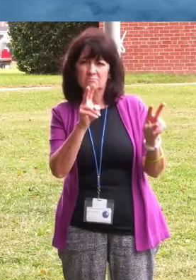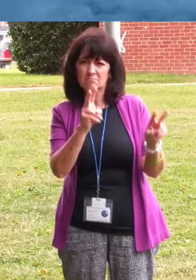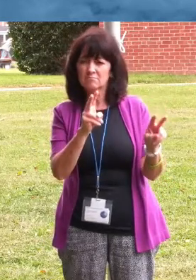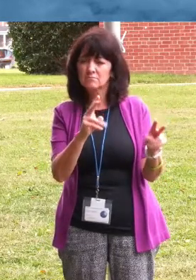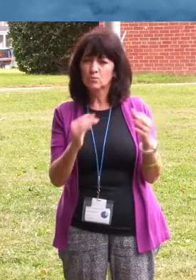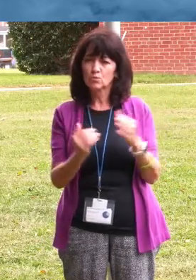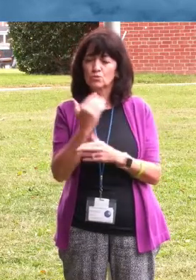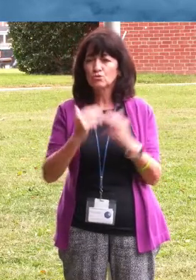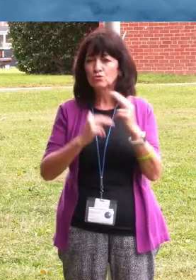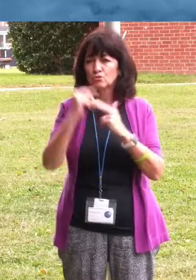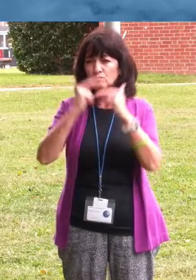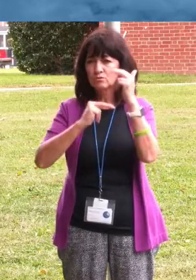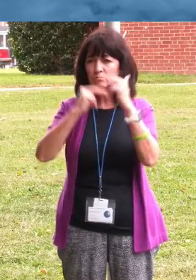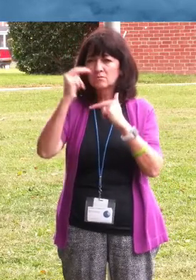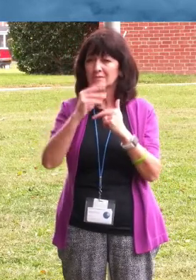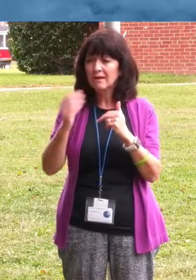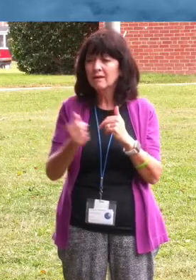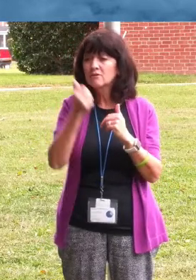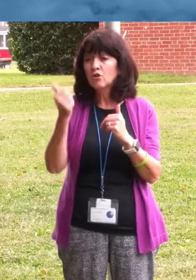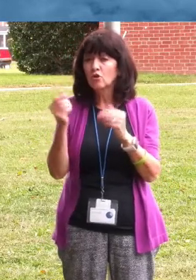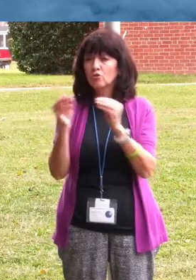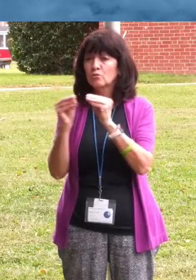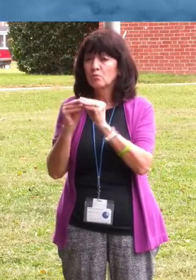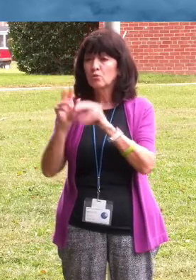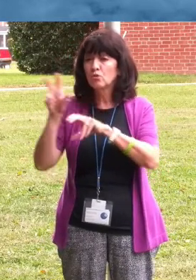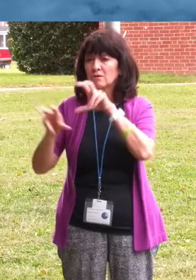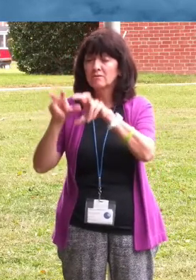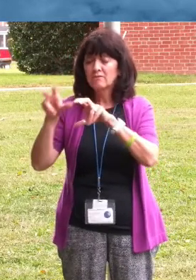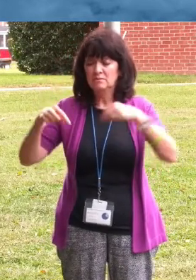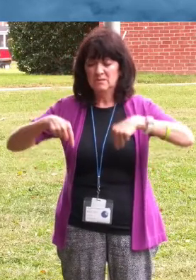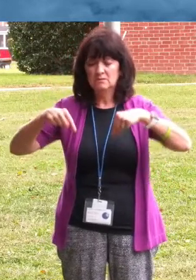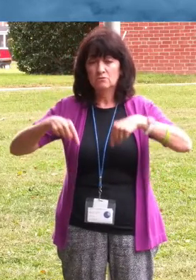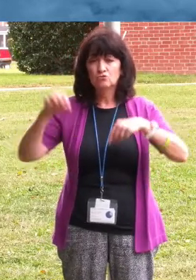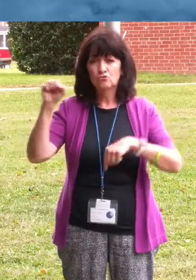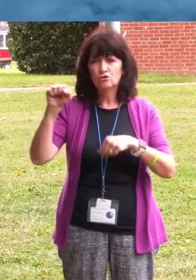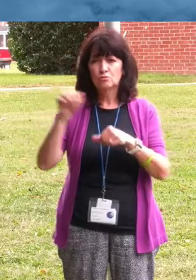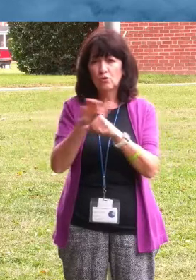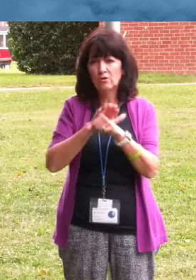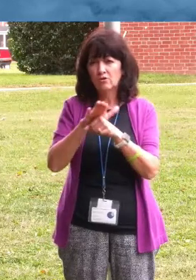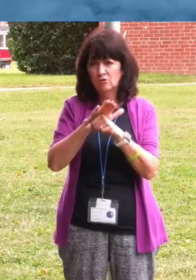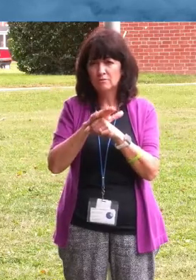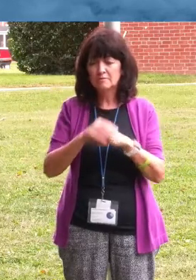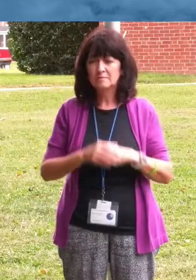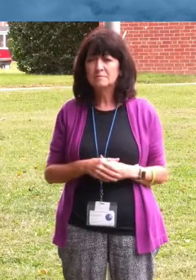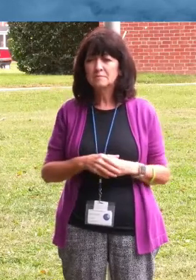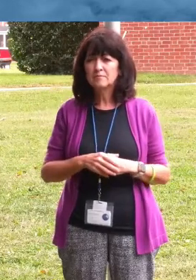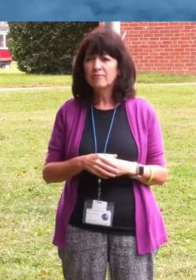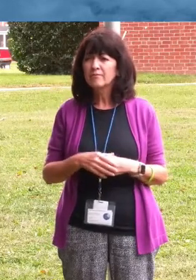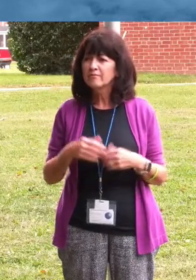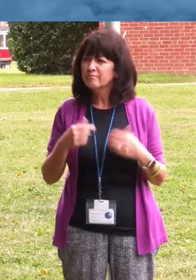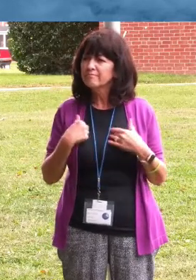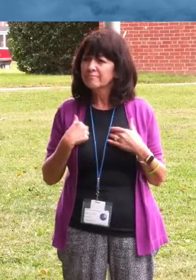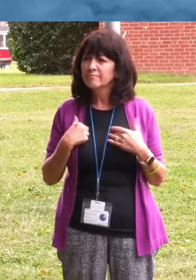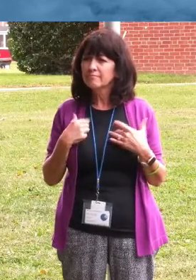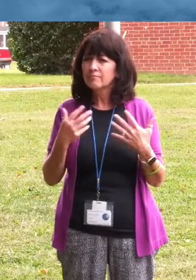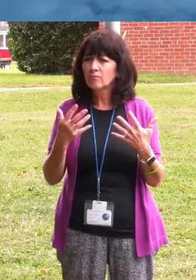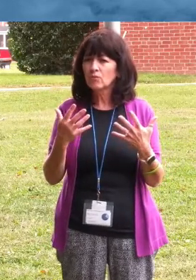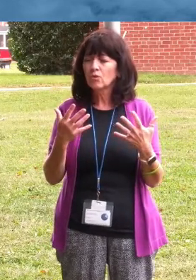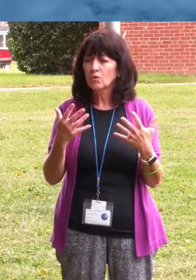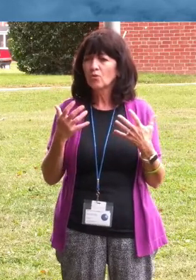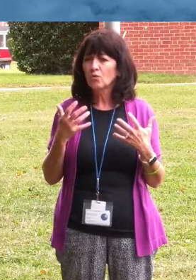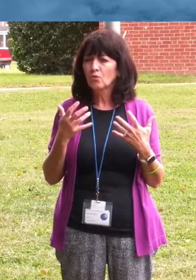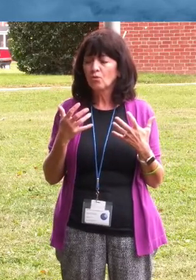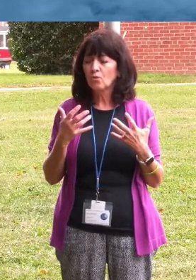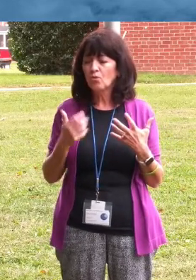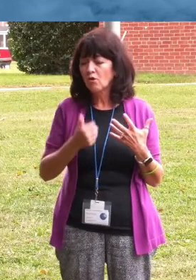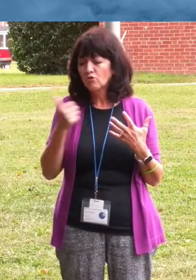investments here in the greater Smyrna area. I do want to mention before I close and hand it over to Secretary McGarrick a couple other